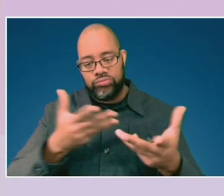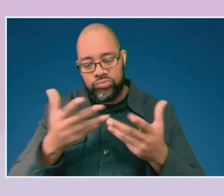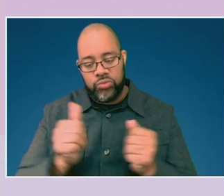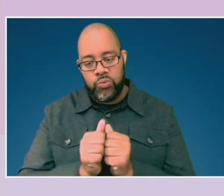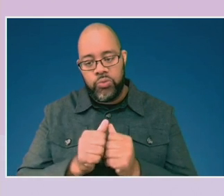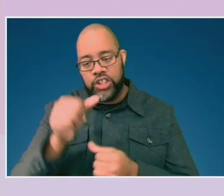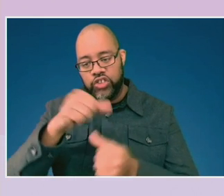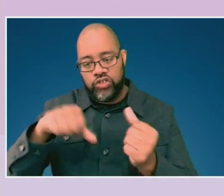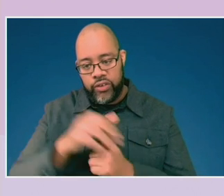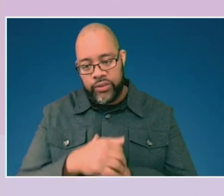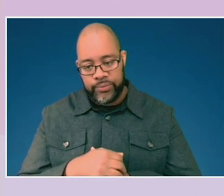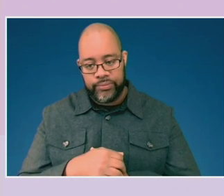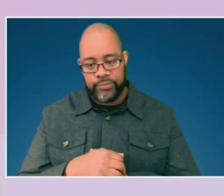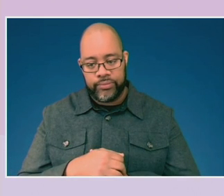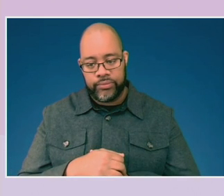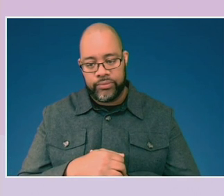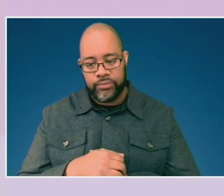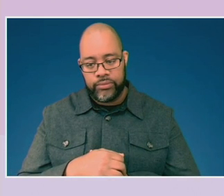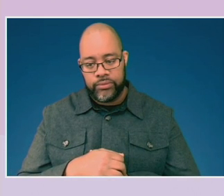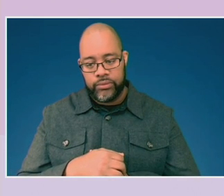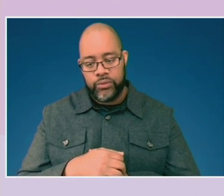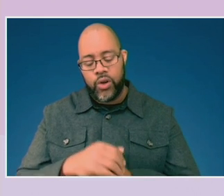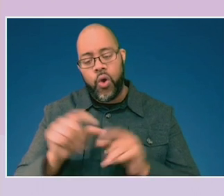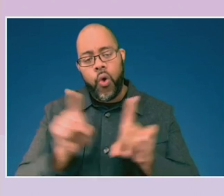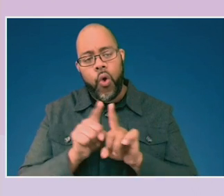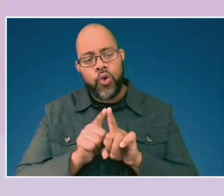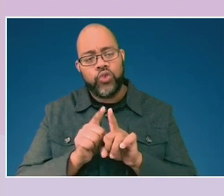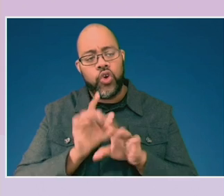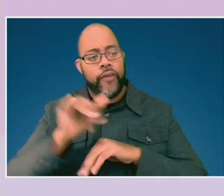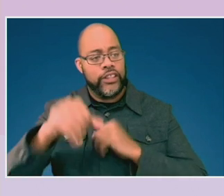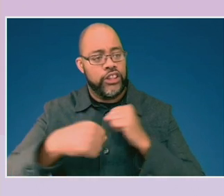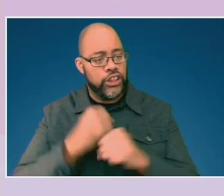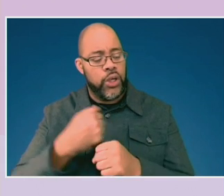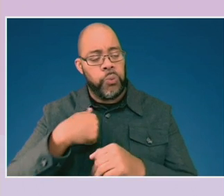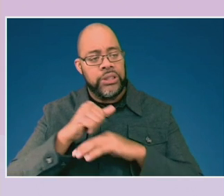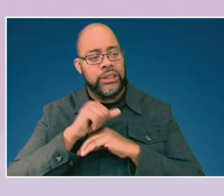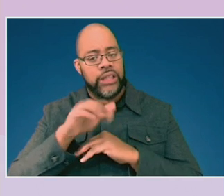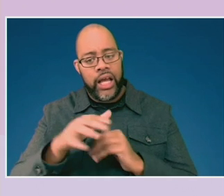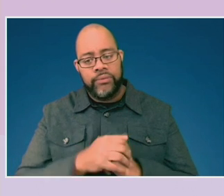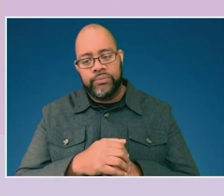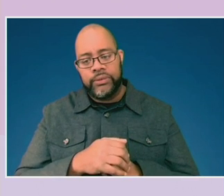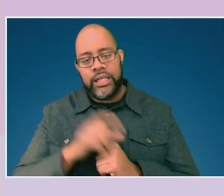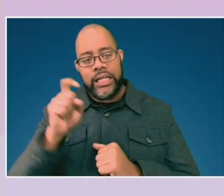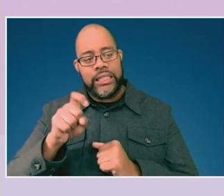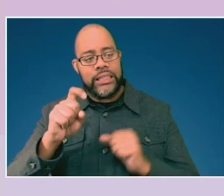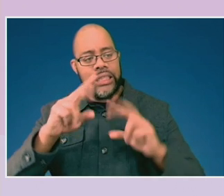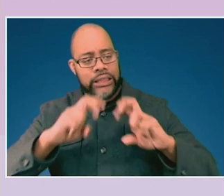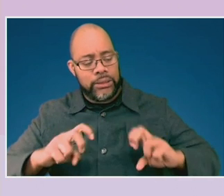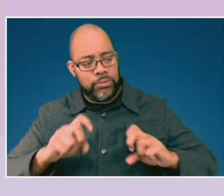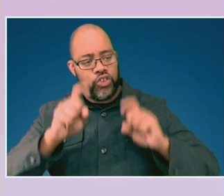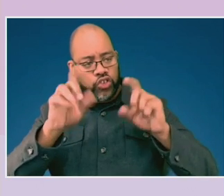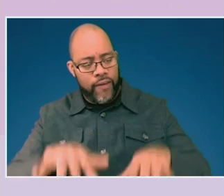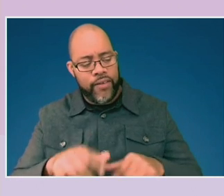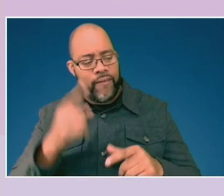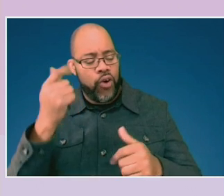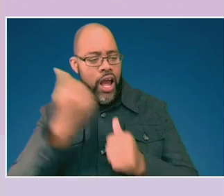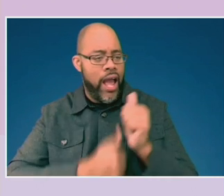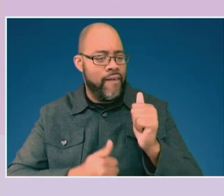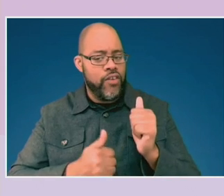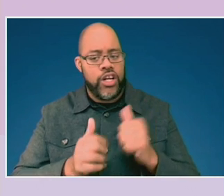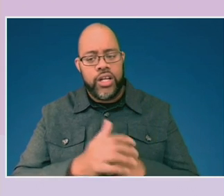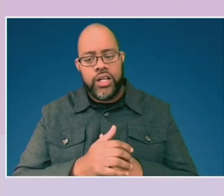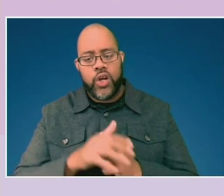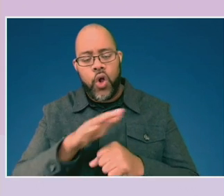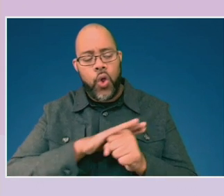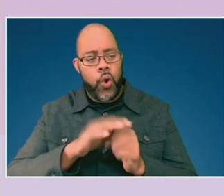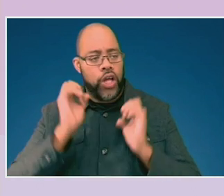other. And also, earlier this year, we sent out a needs assessment survey to every single local